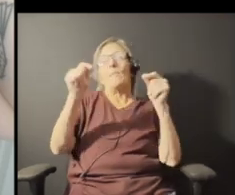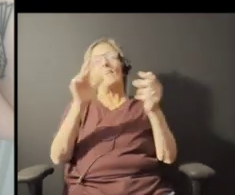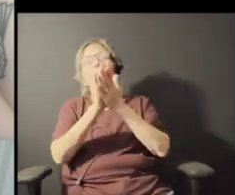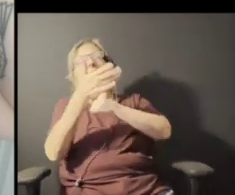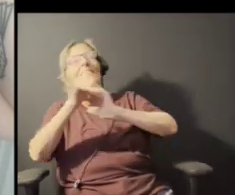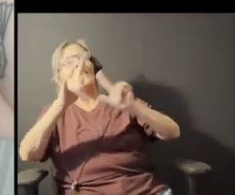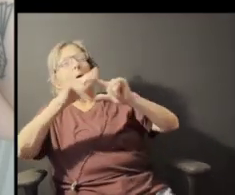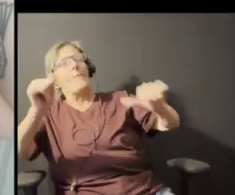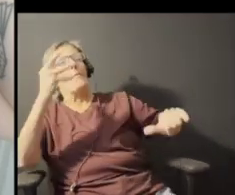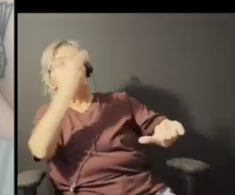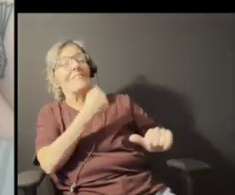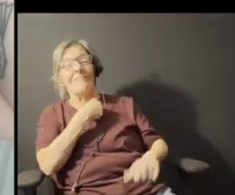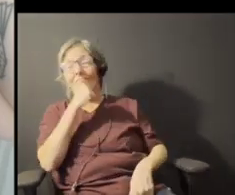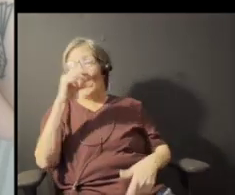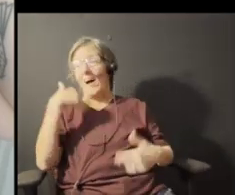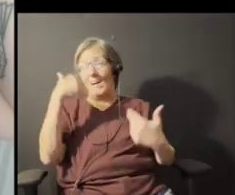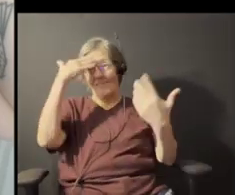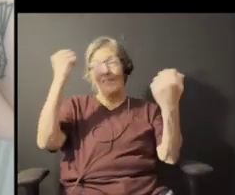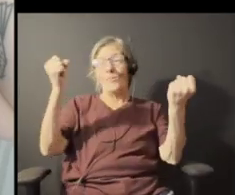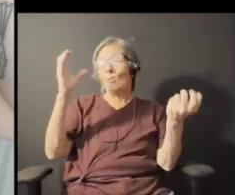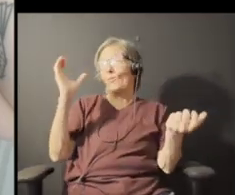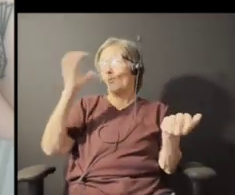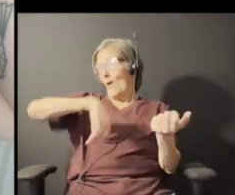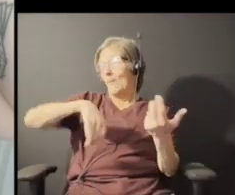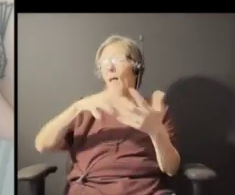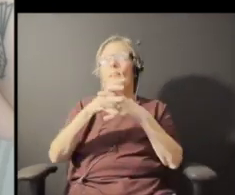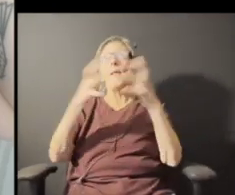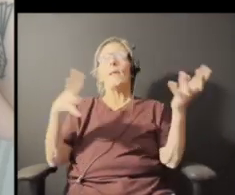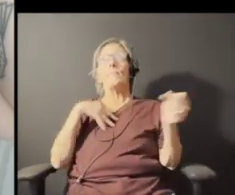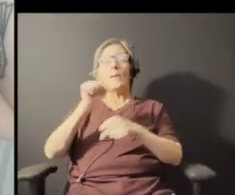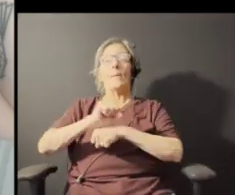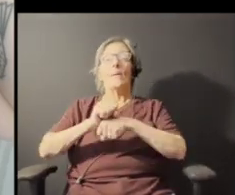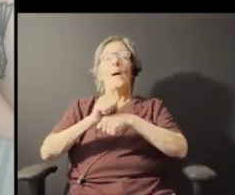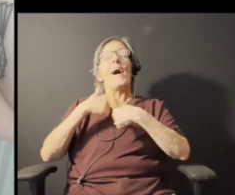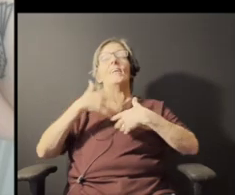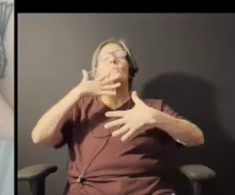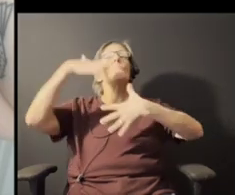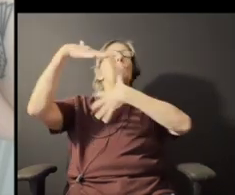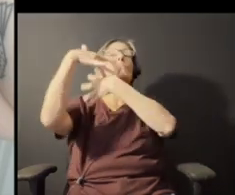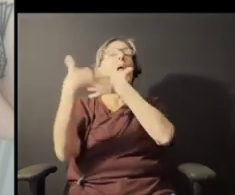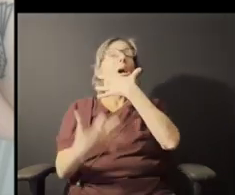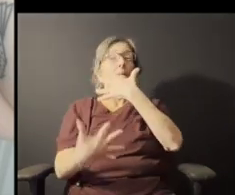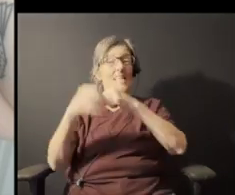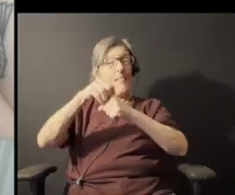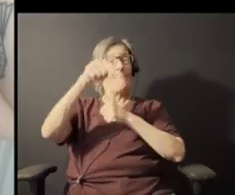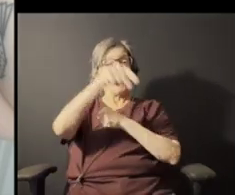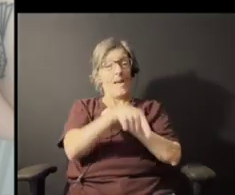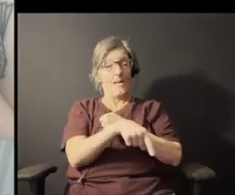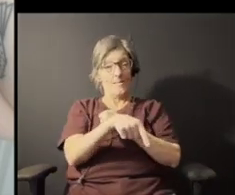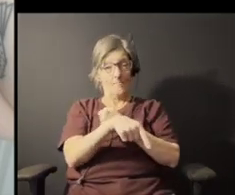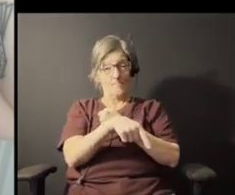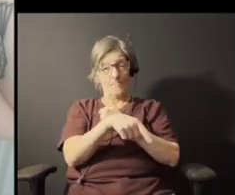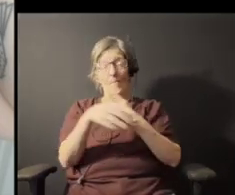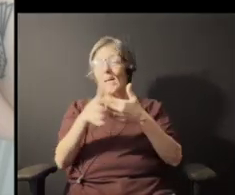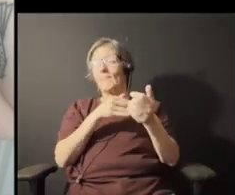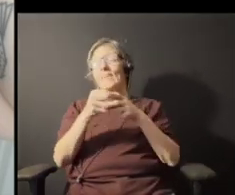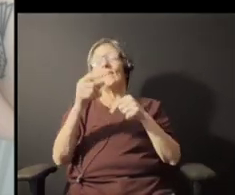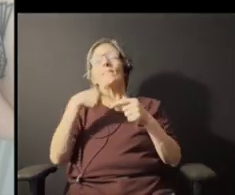you know, I'm no stranger. A lot of my work has blood in it, but in a very kind